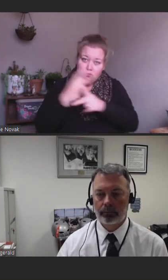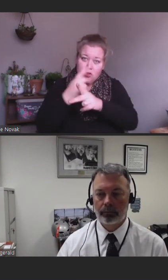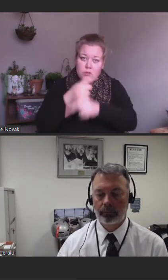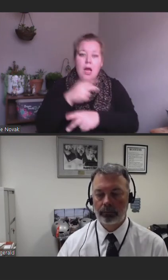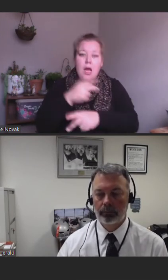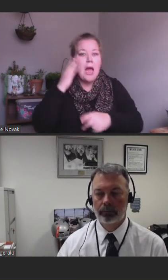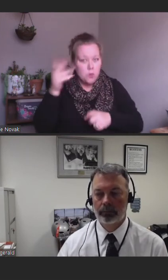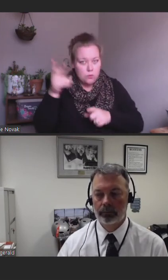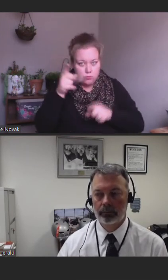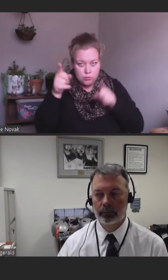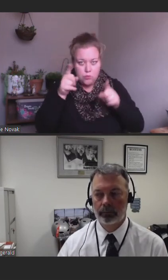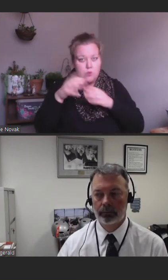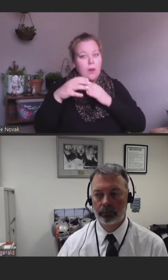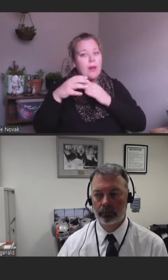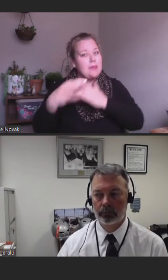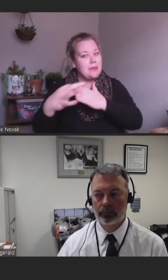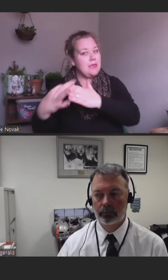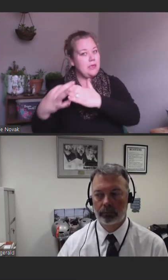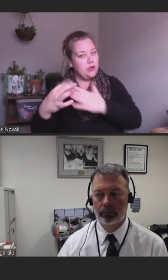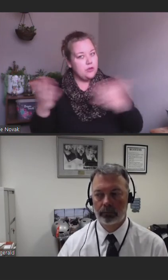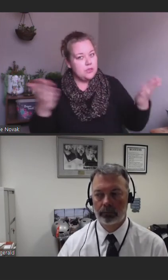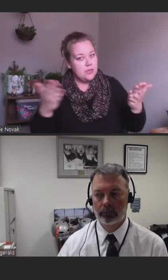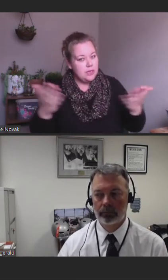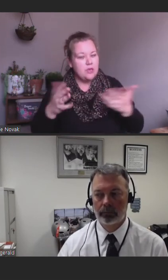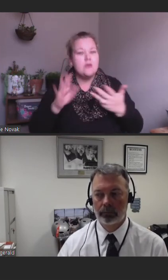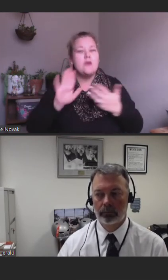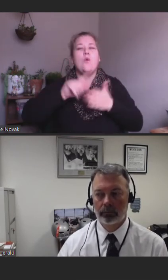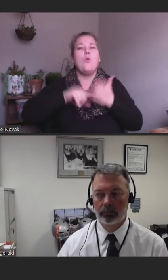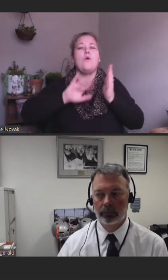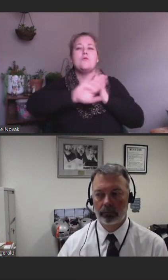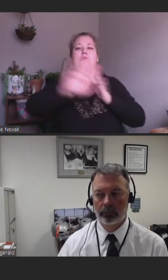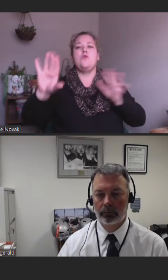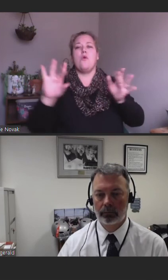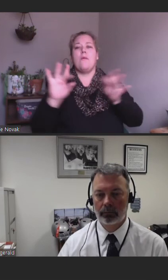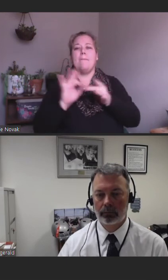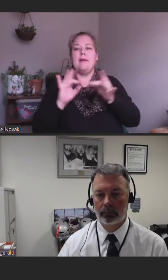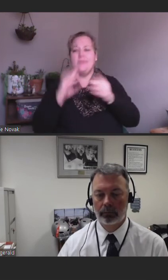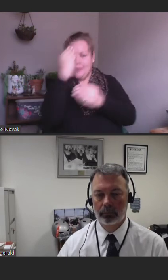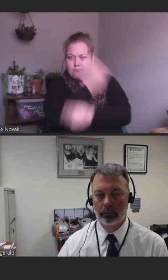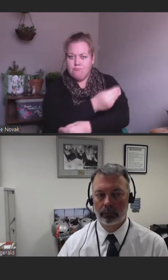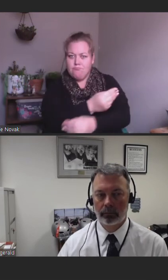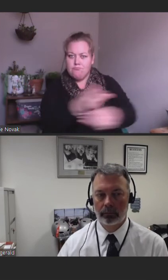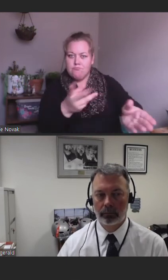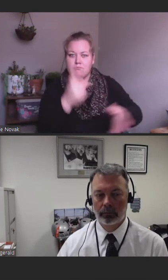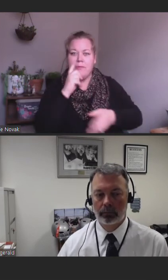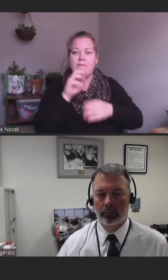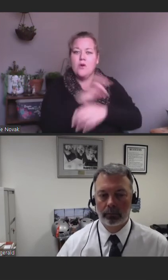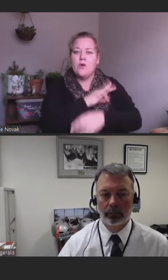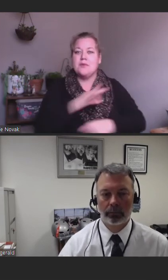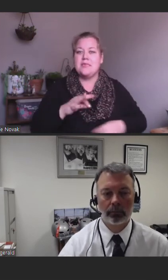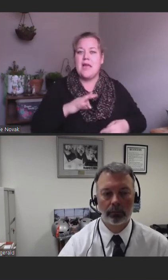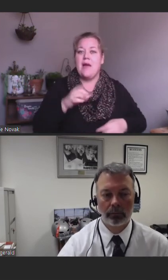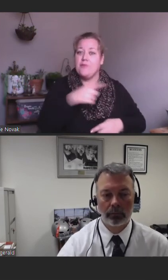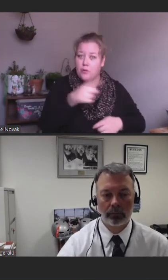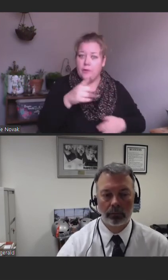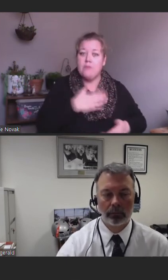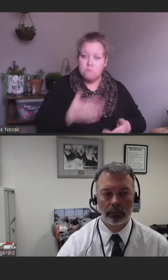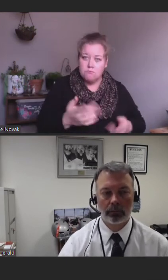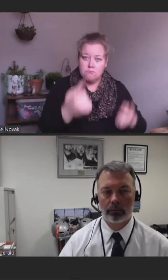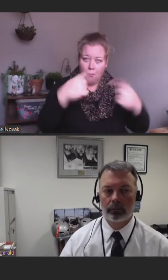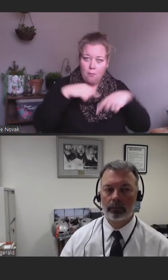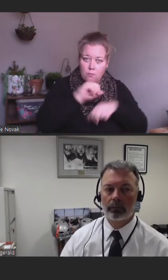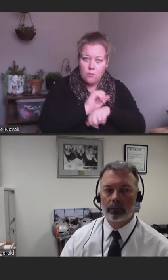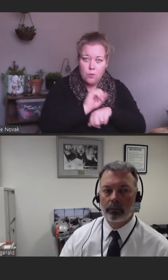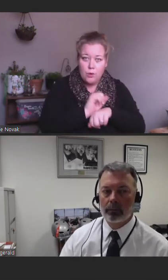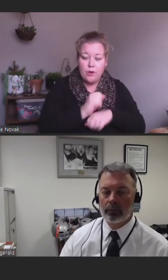of your two healthcare systems here in La Crosse, I guess, what's the message to staff so that they, you know, continue to come to work? And I mean,